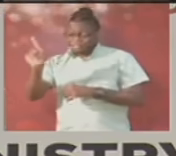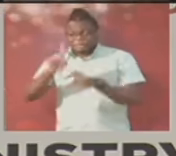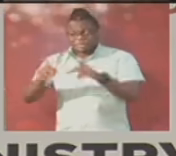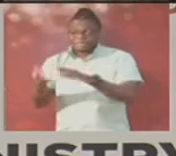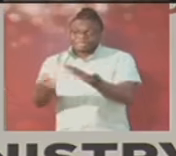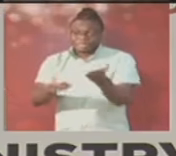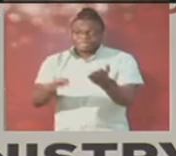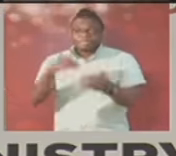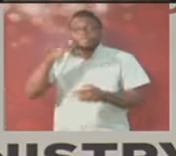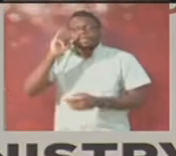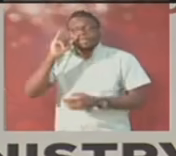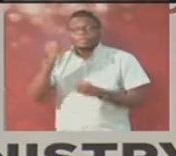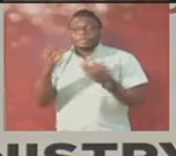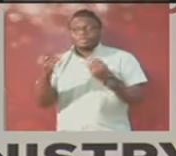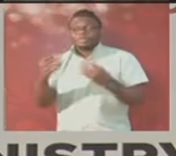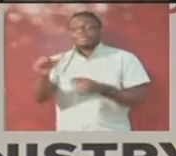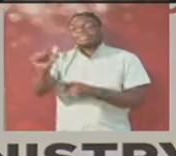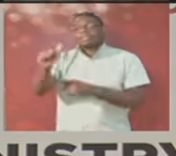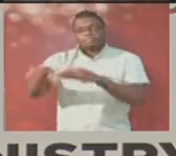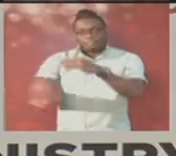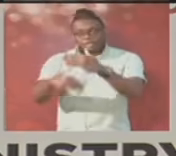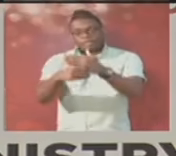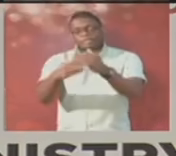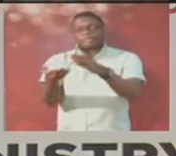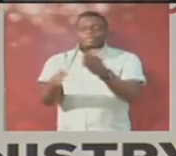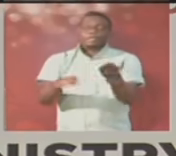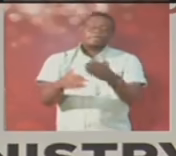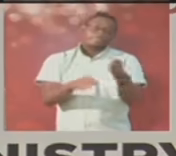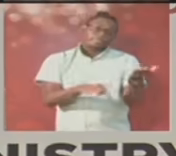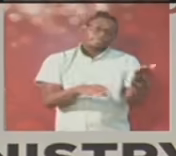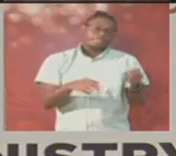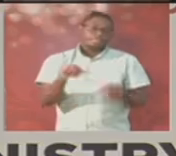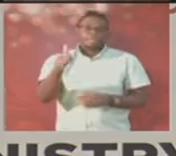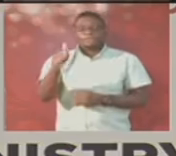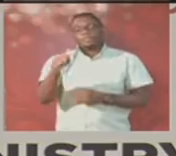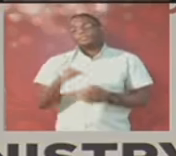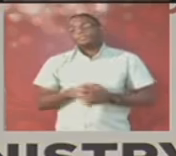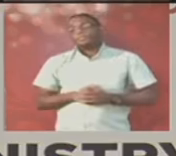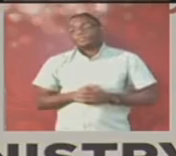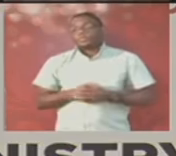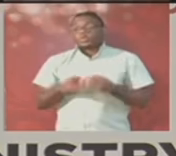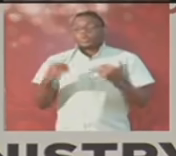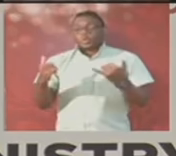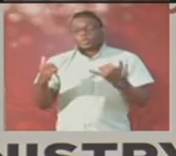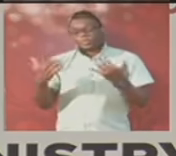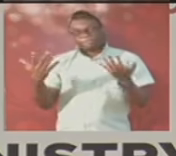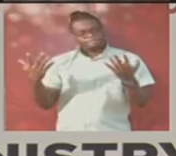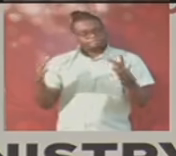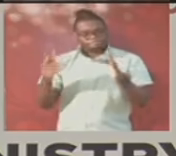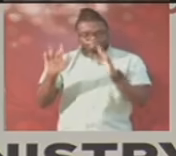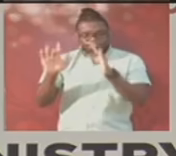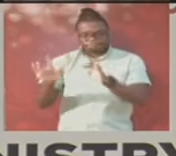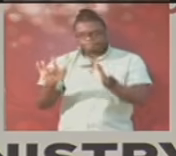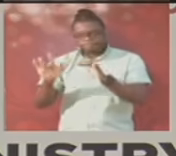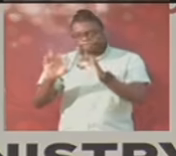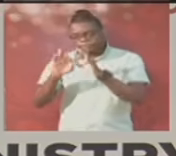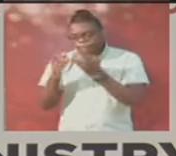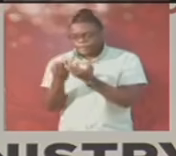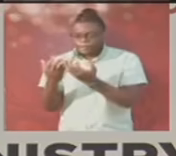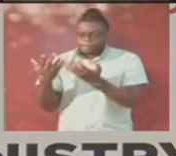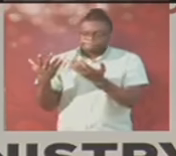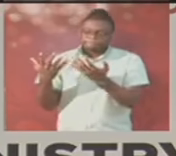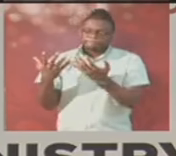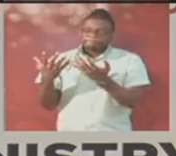total of 10 additional COVID-related deaths, and we would like to extend condolences to the family members of the